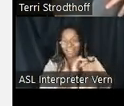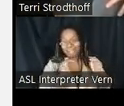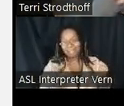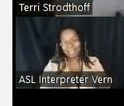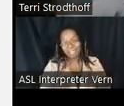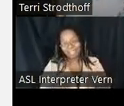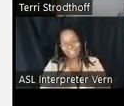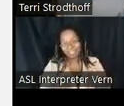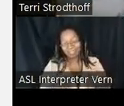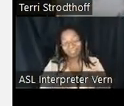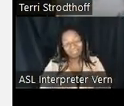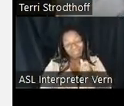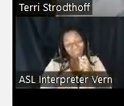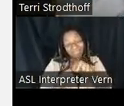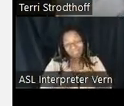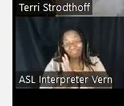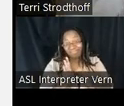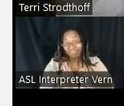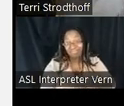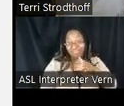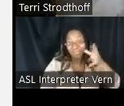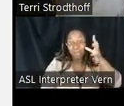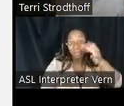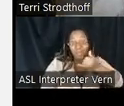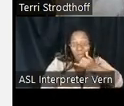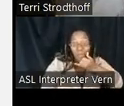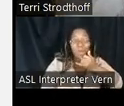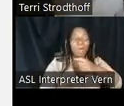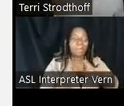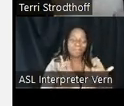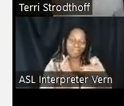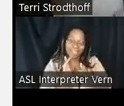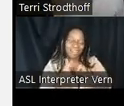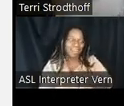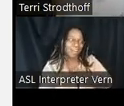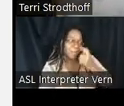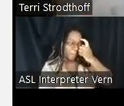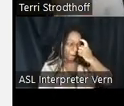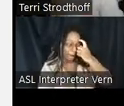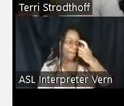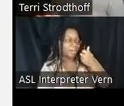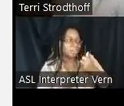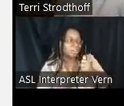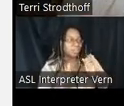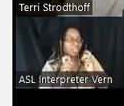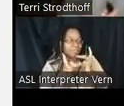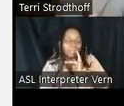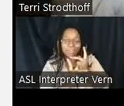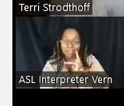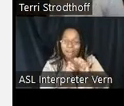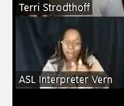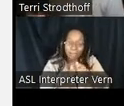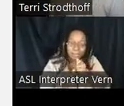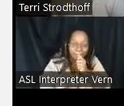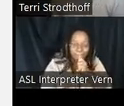say like that anything's wrong with our parents. It's just to say we brilliantly figured out a way to weave our way through